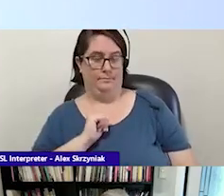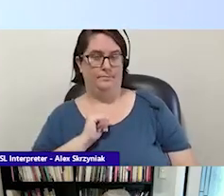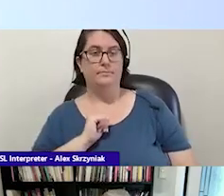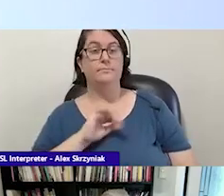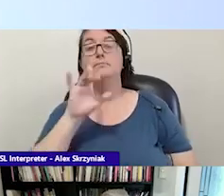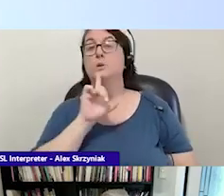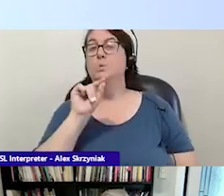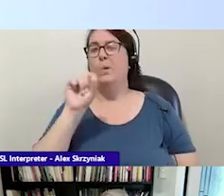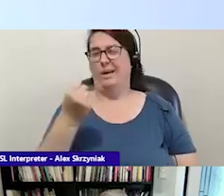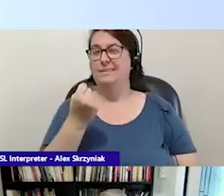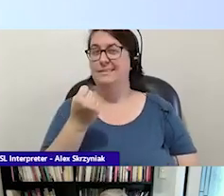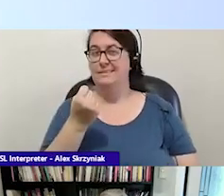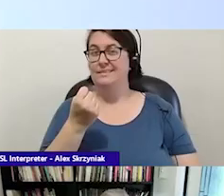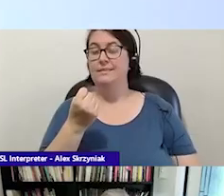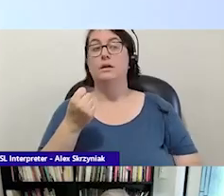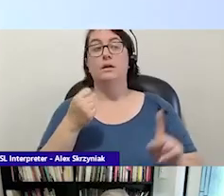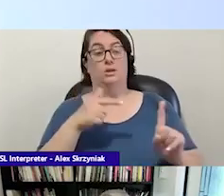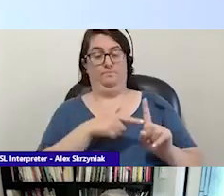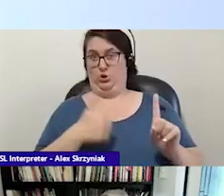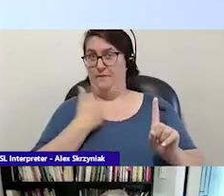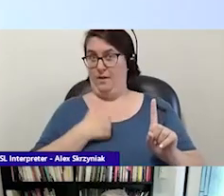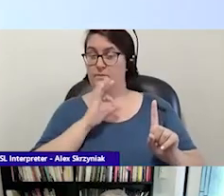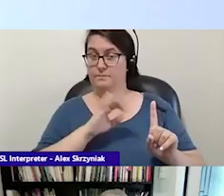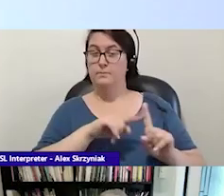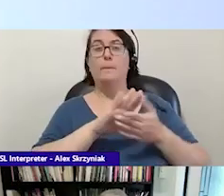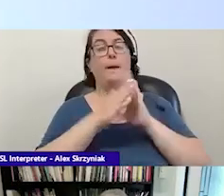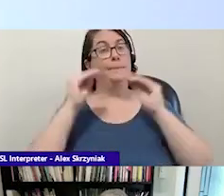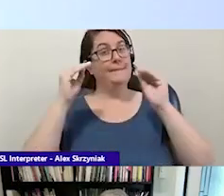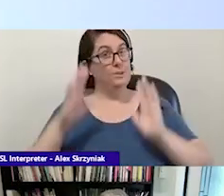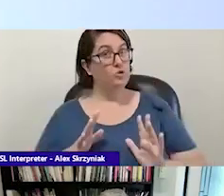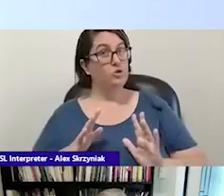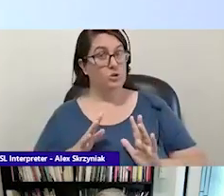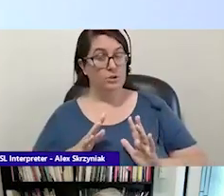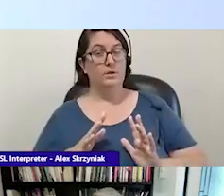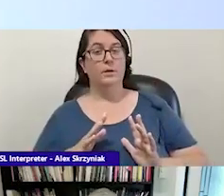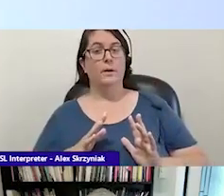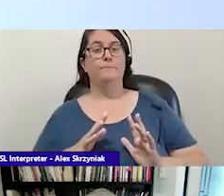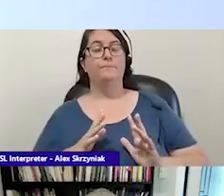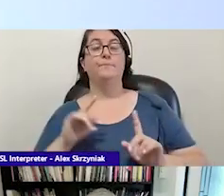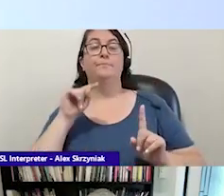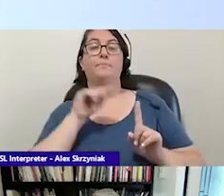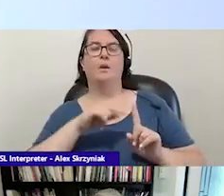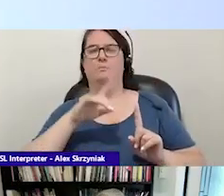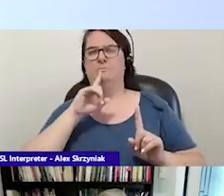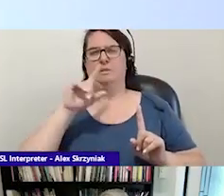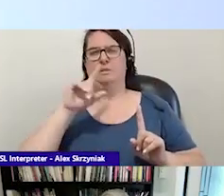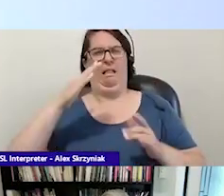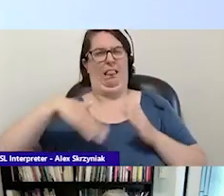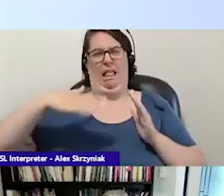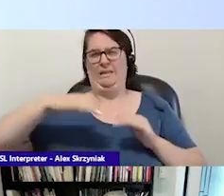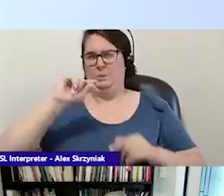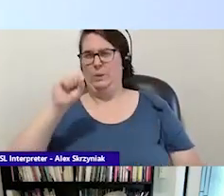20s, she survived this. She became a teacher, and in her late 20s decided